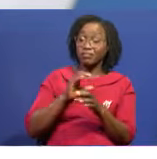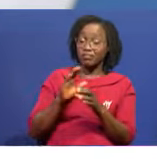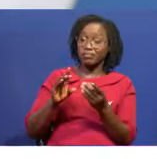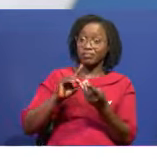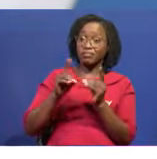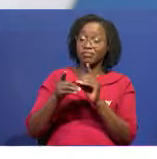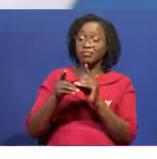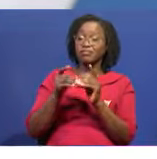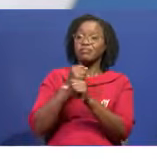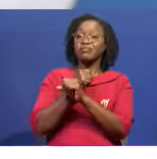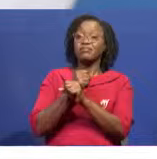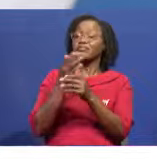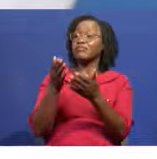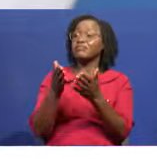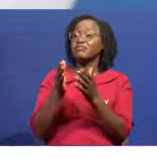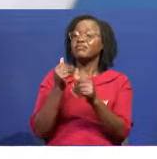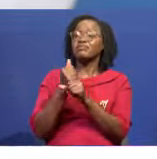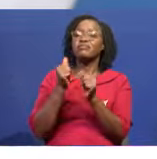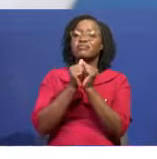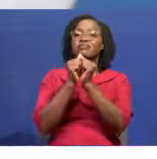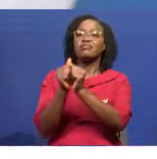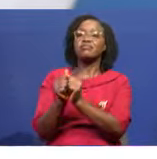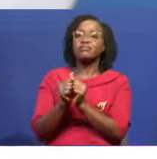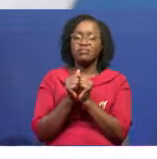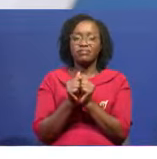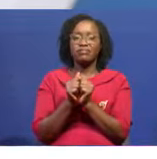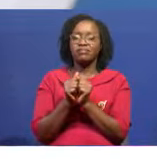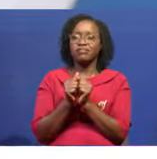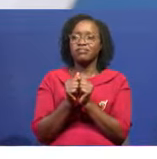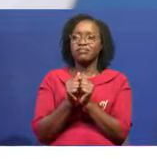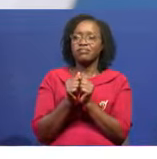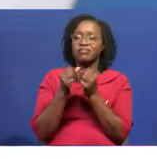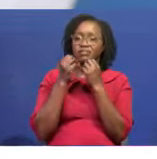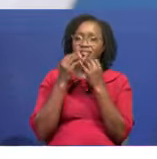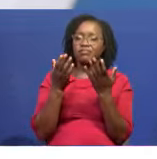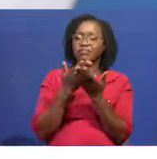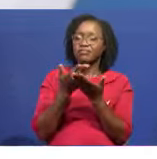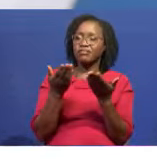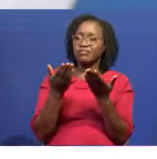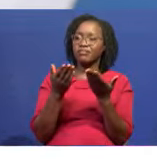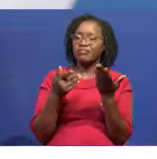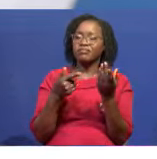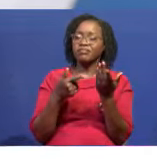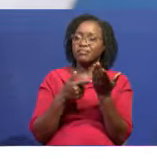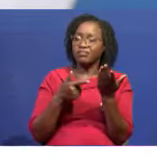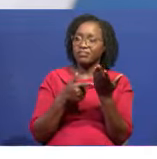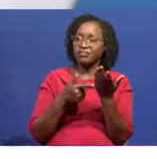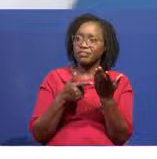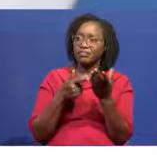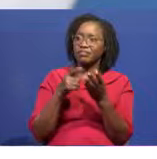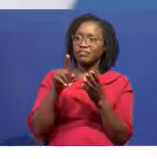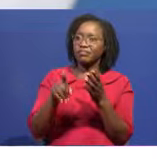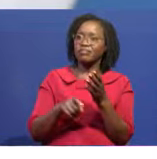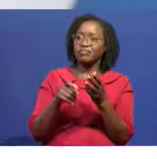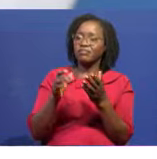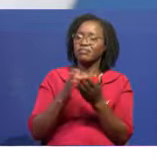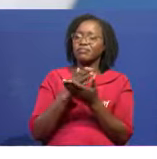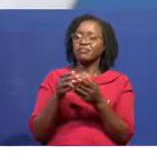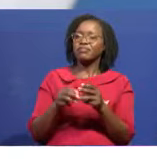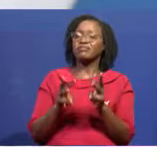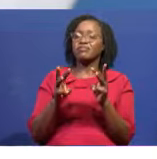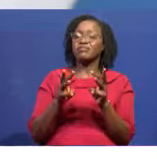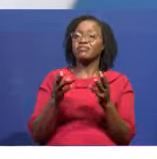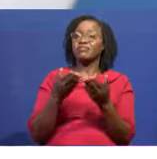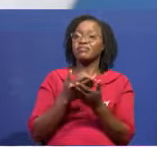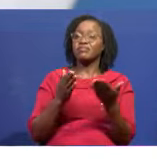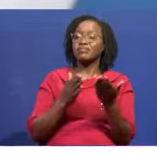Protection present, because we have to work hand in hand. When this information is also being digitized, then there needs to be certain mechanisms that are put